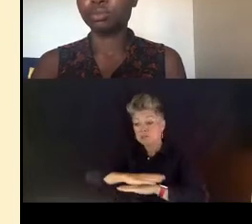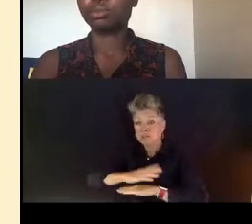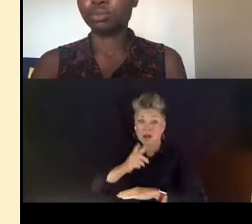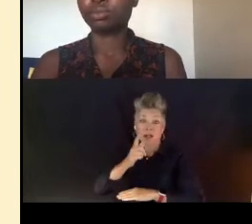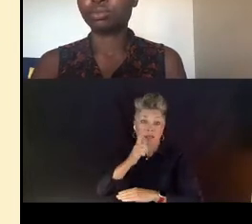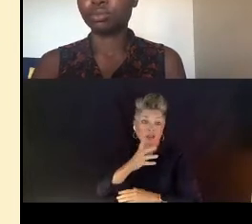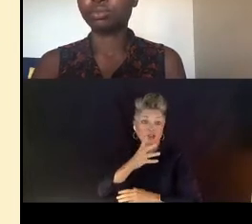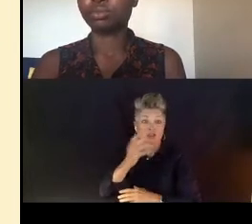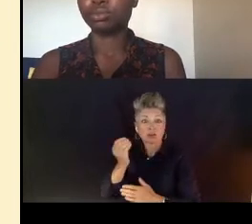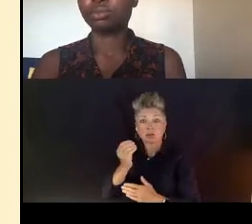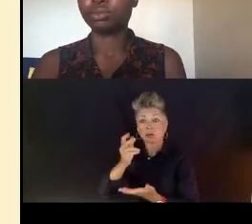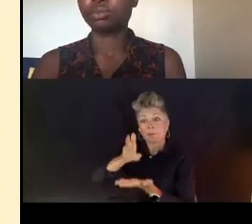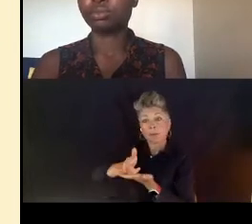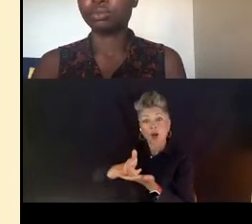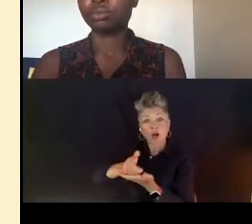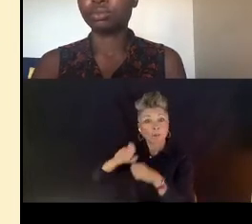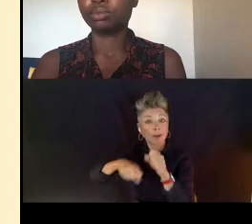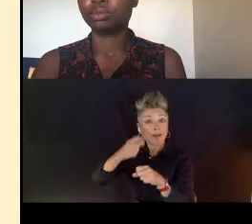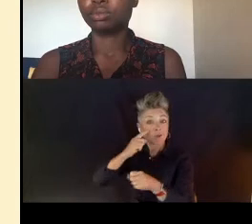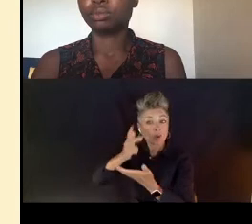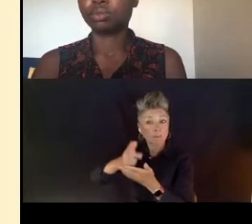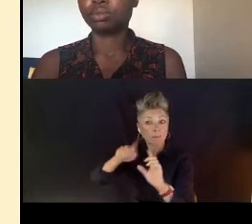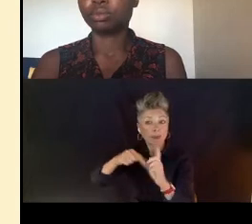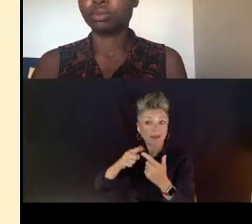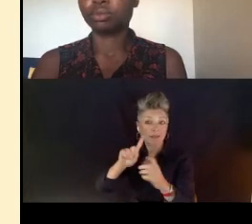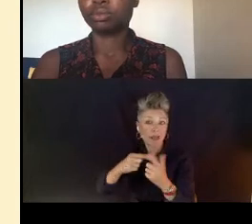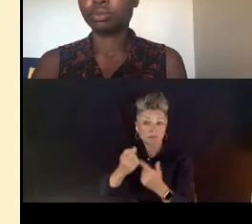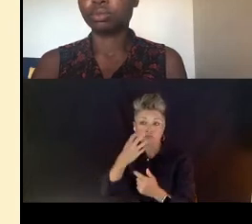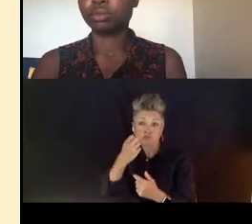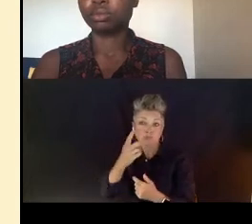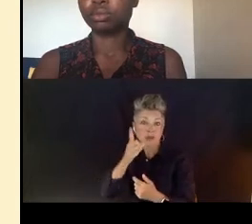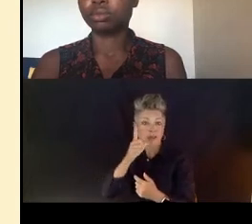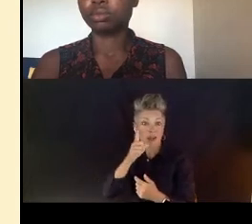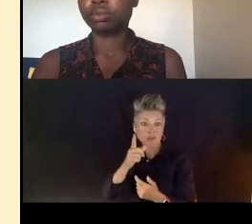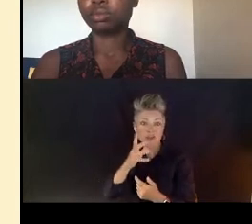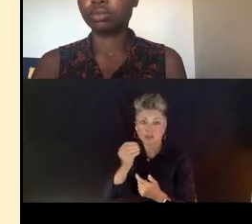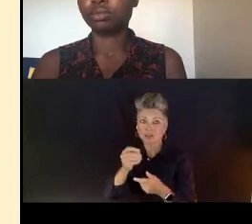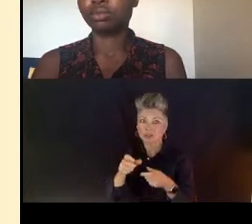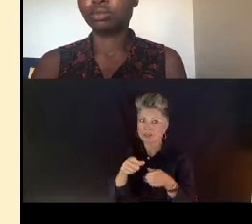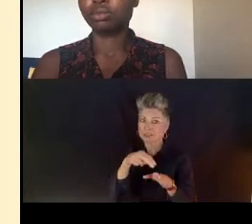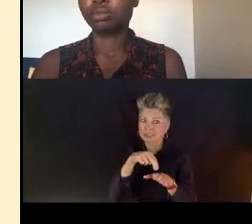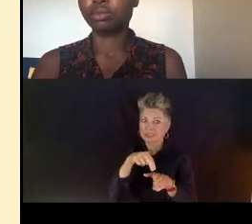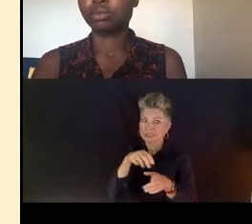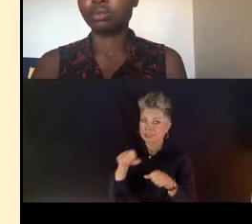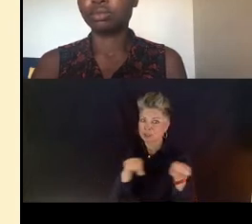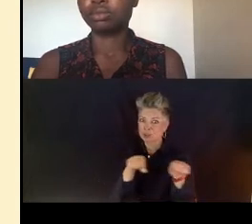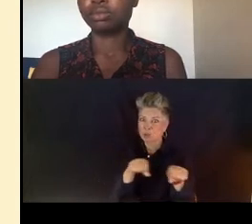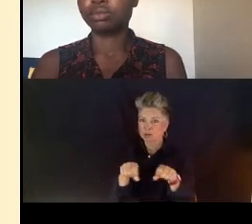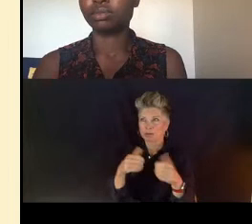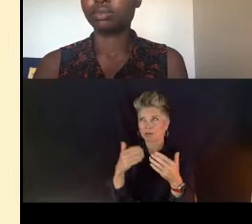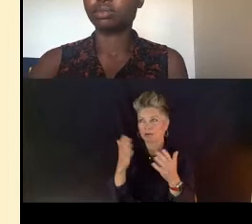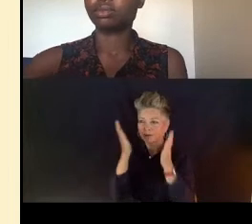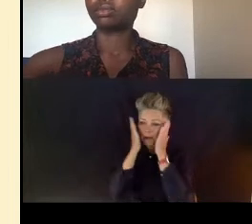on the left, all of the scooters. I think we probably got 1 million scooters dropped off in our city the last couple of